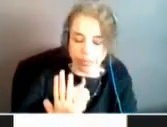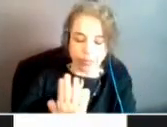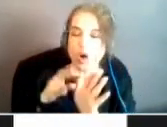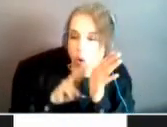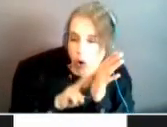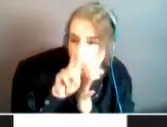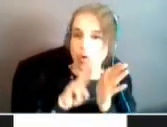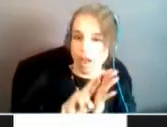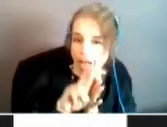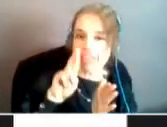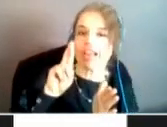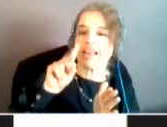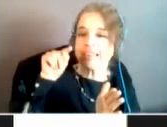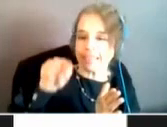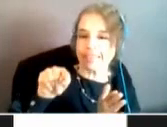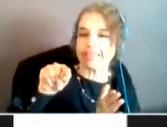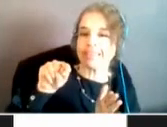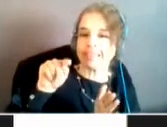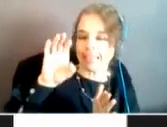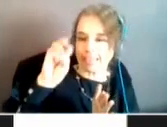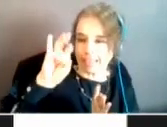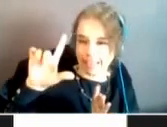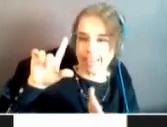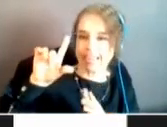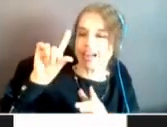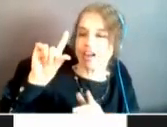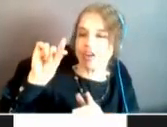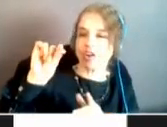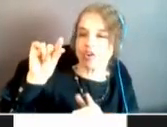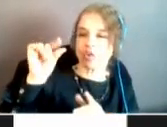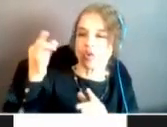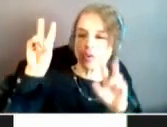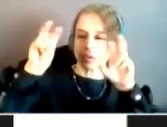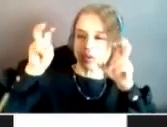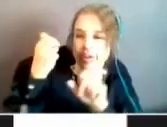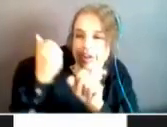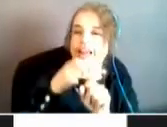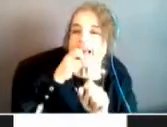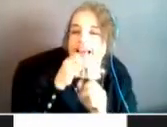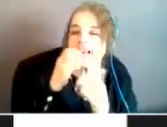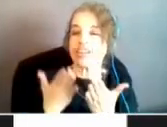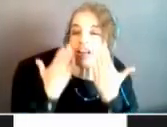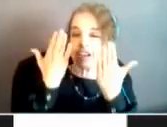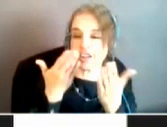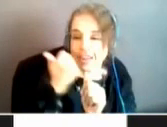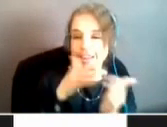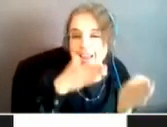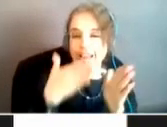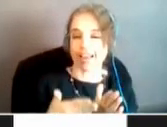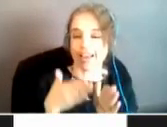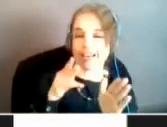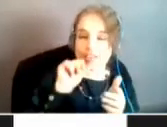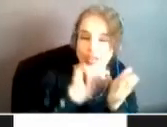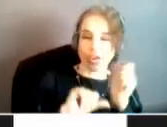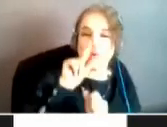research by Cyril, and this was data from 2019, suggests for each death by suicide,